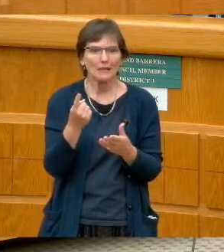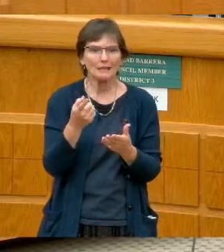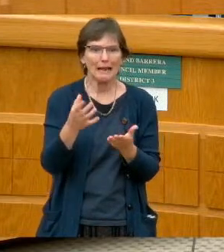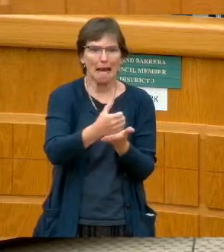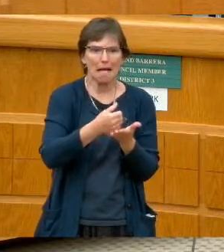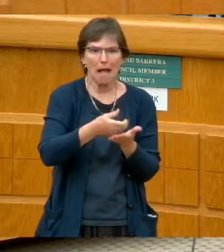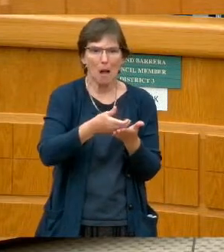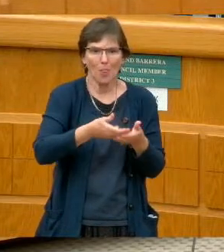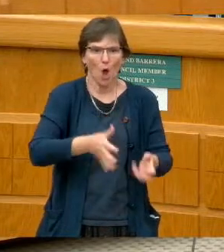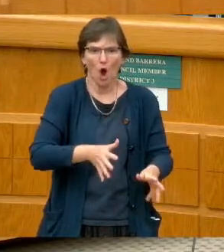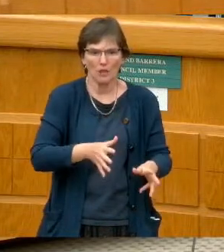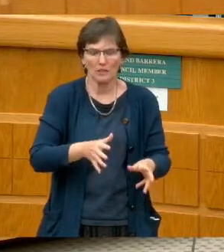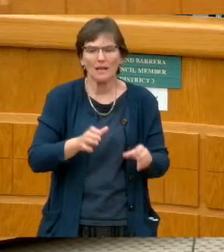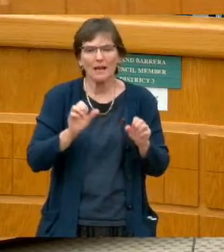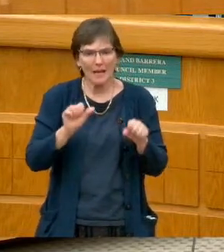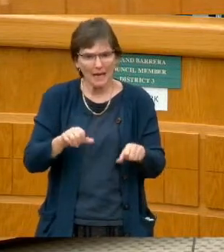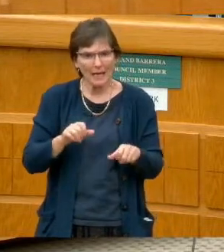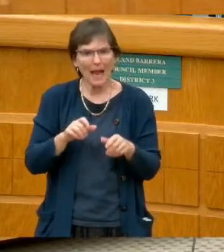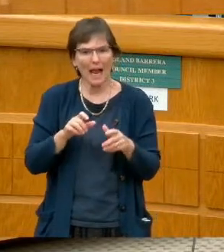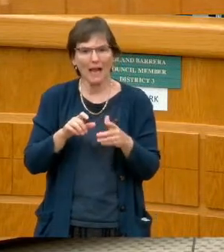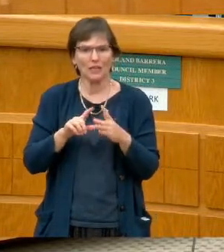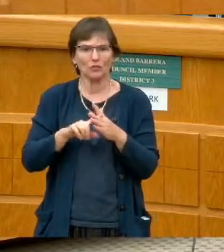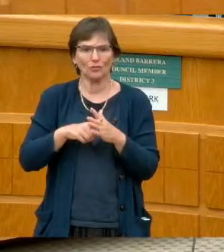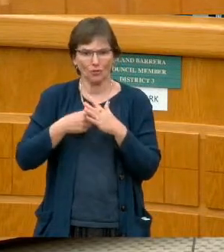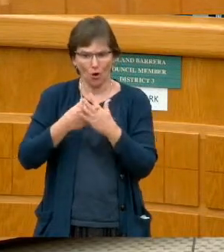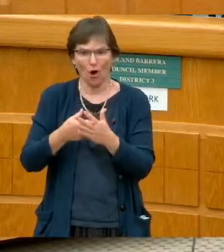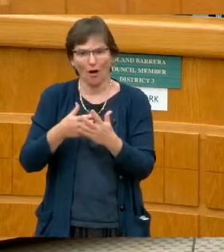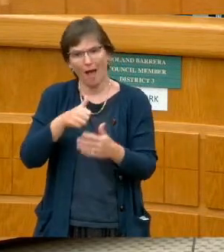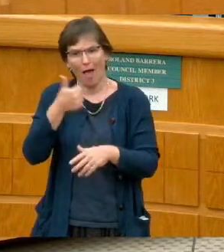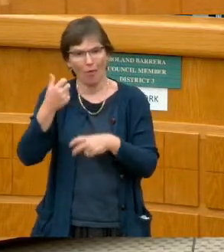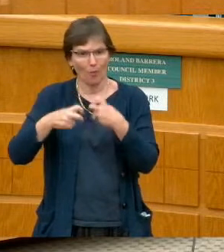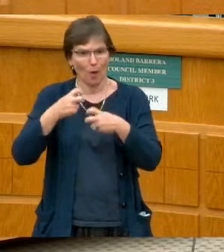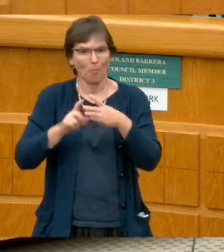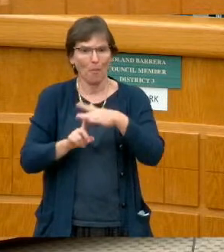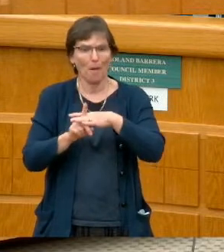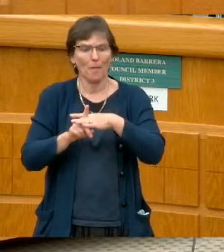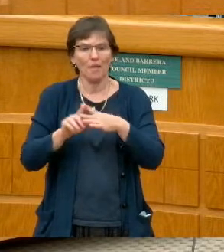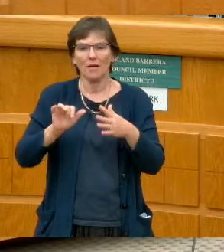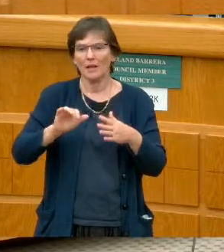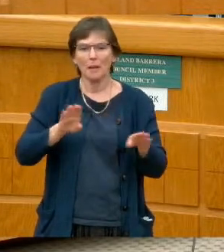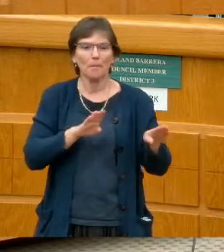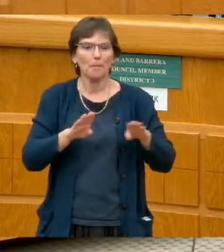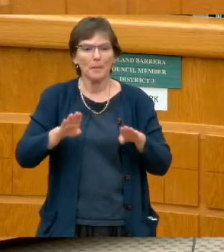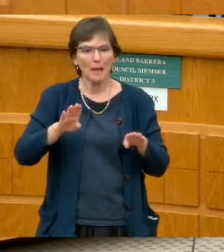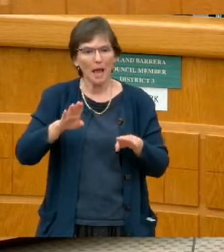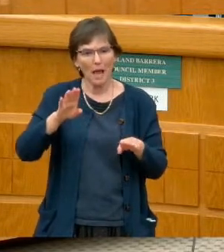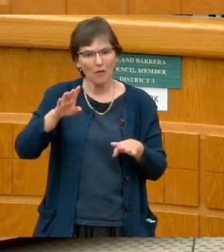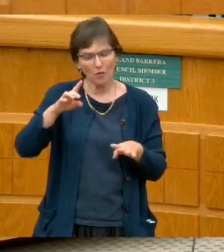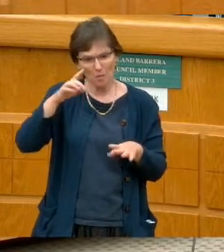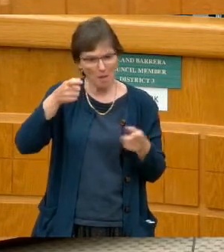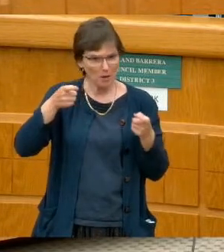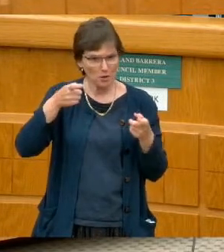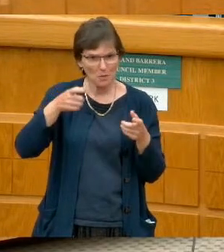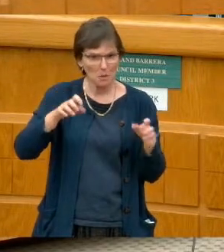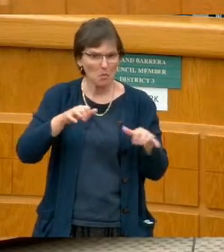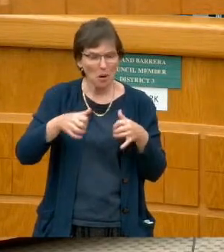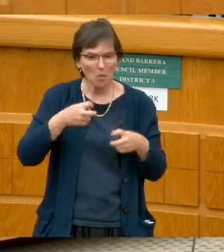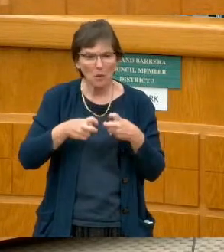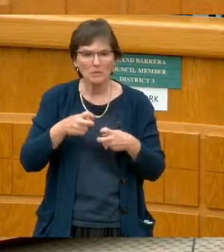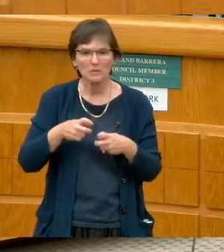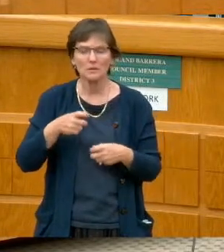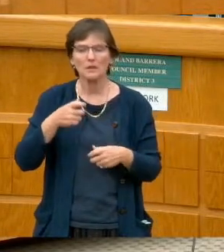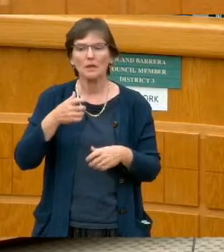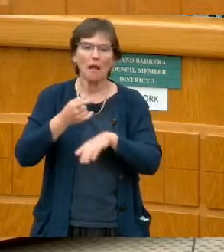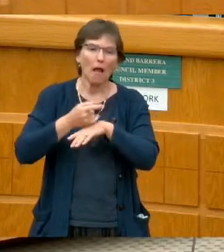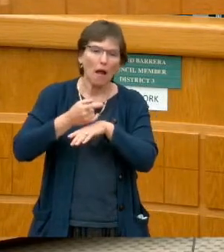income. It can lead to other problems, behavioral health problems, the diseases of despair, like alcohol and